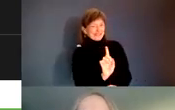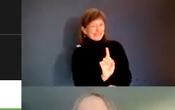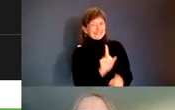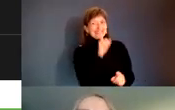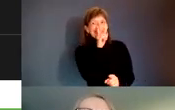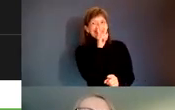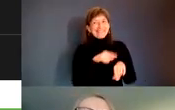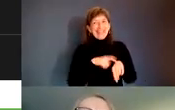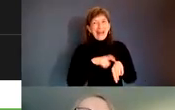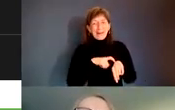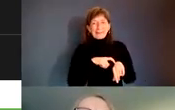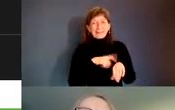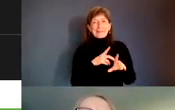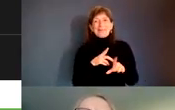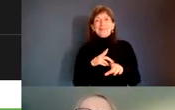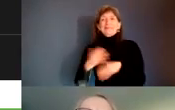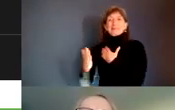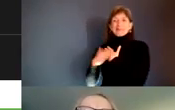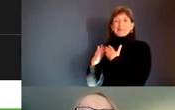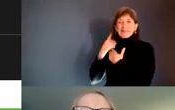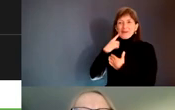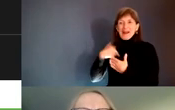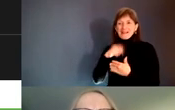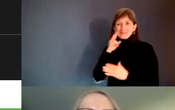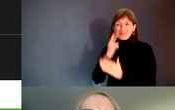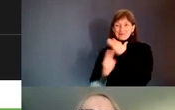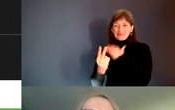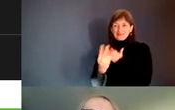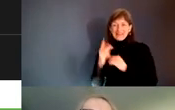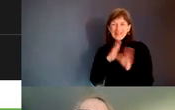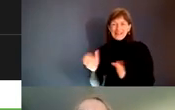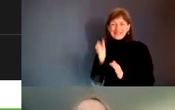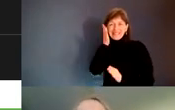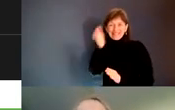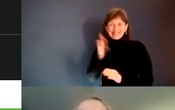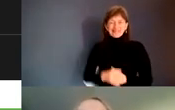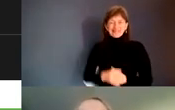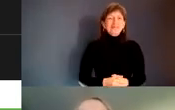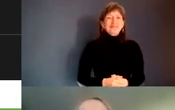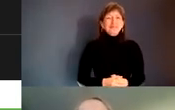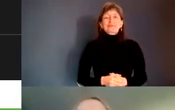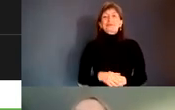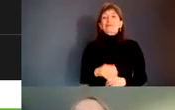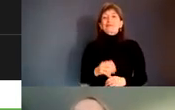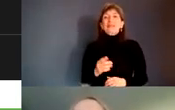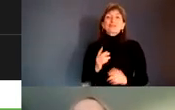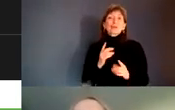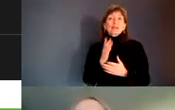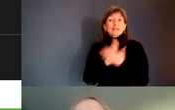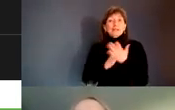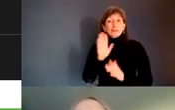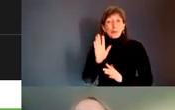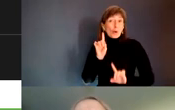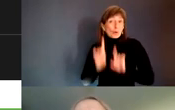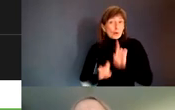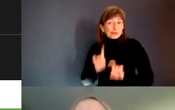be some. That's a little advanced care planning on our part. Yeah, look ahead. So some of the FAQs, I think we've touched on some of